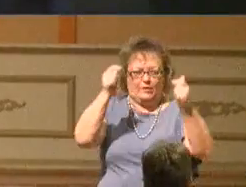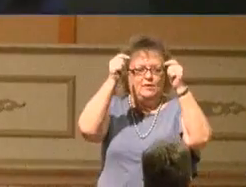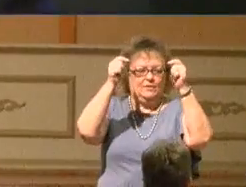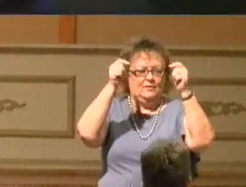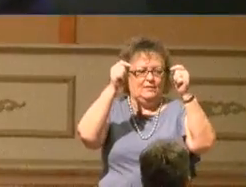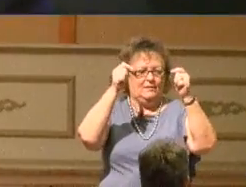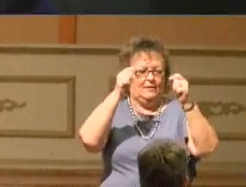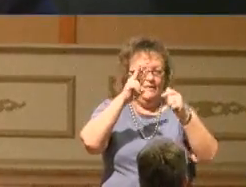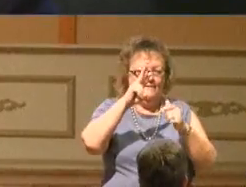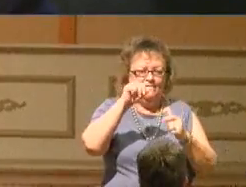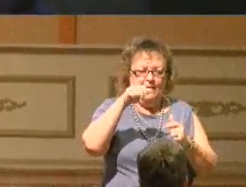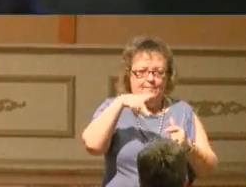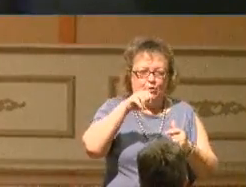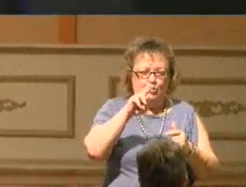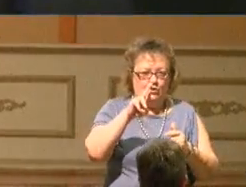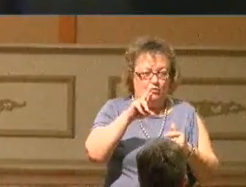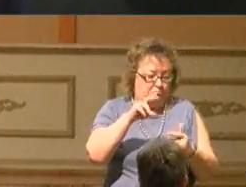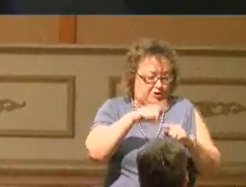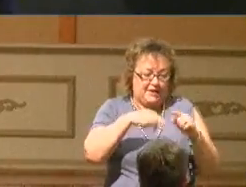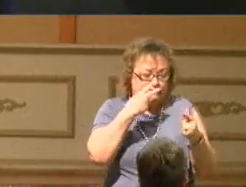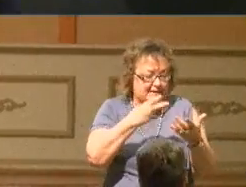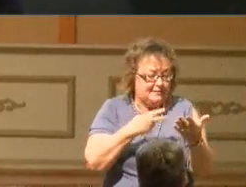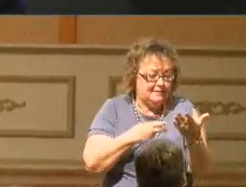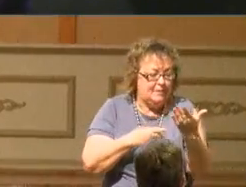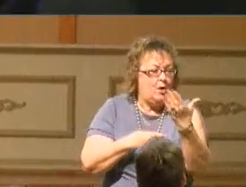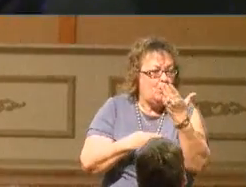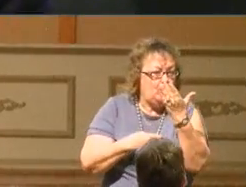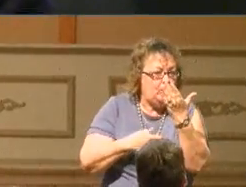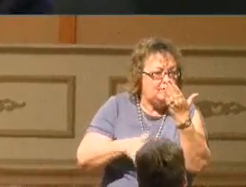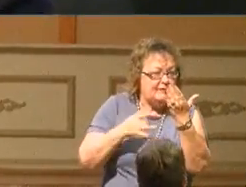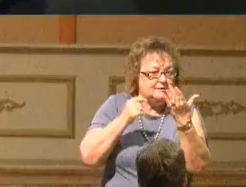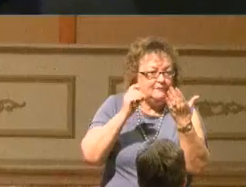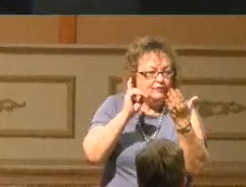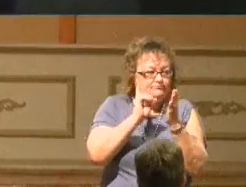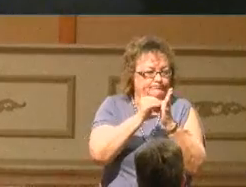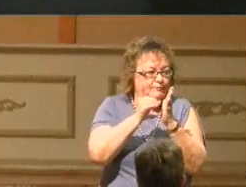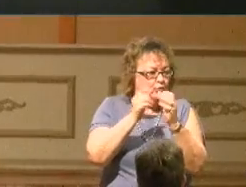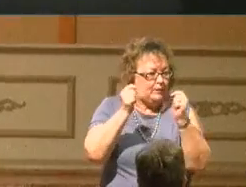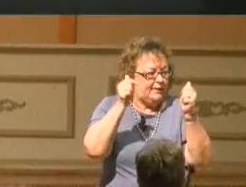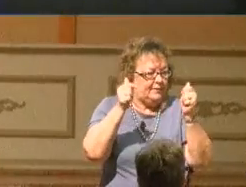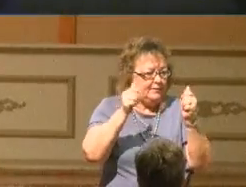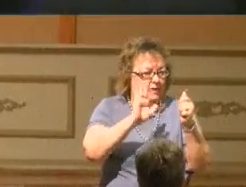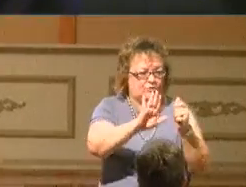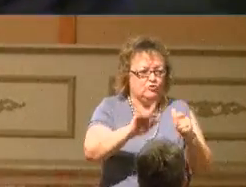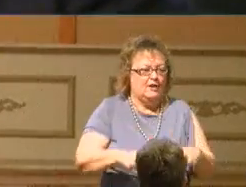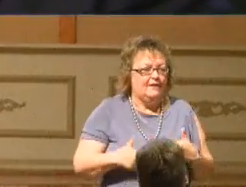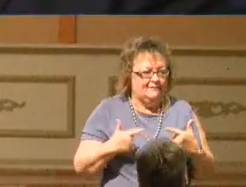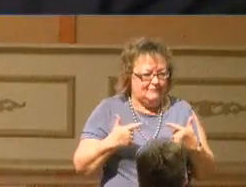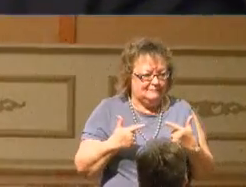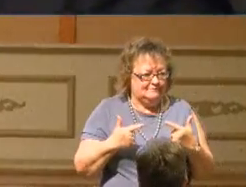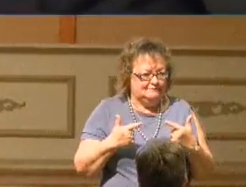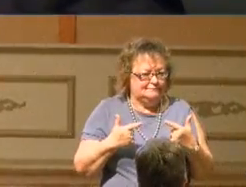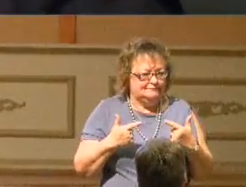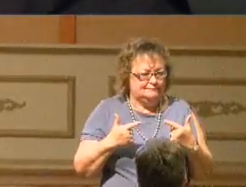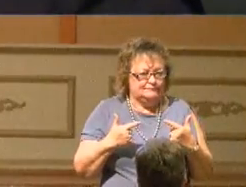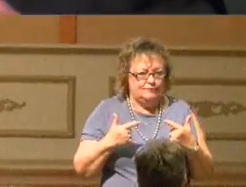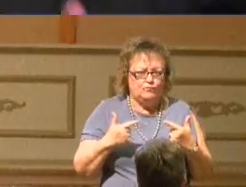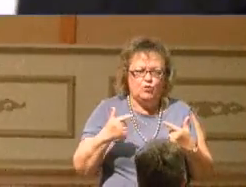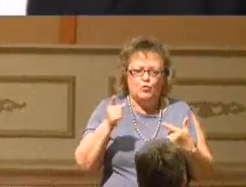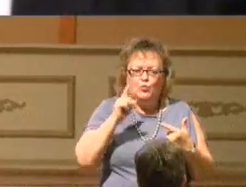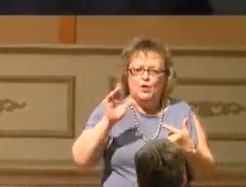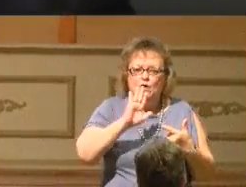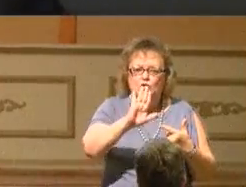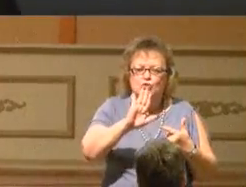It's a vapor. You don't even see it. You just felt it for a moment. That is your life. Where is